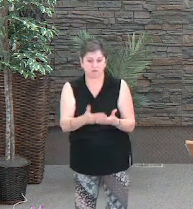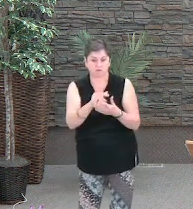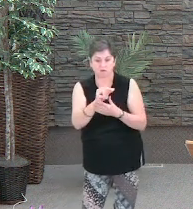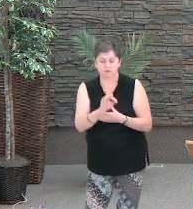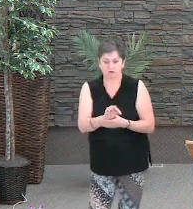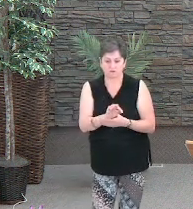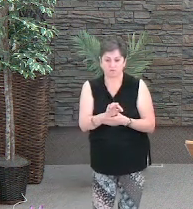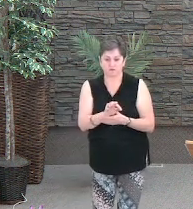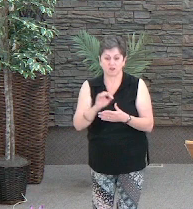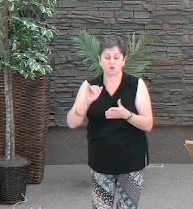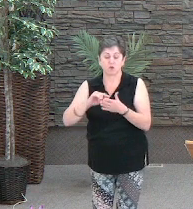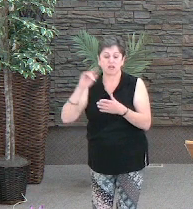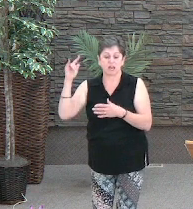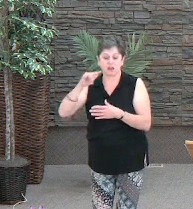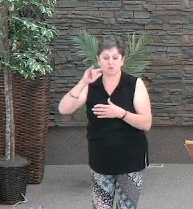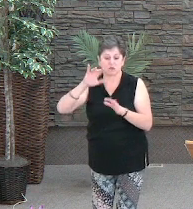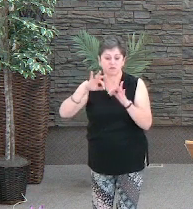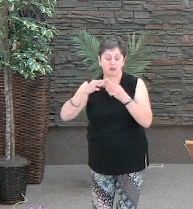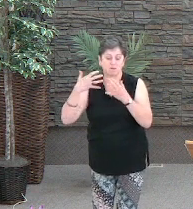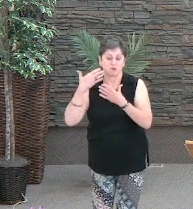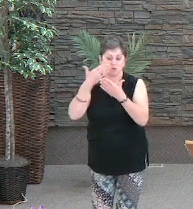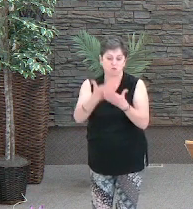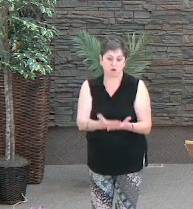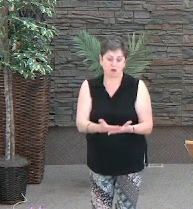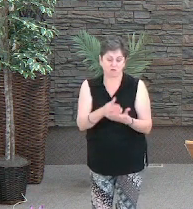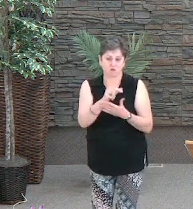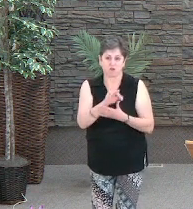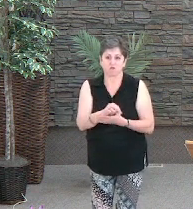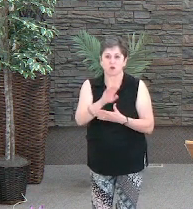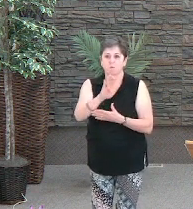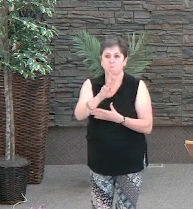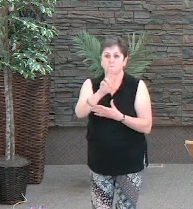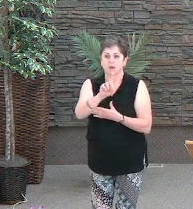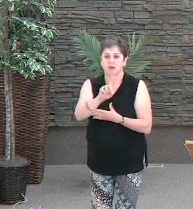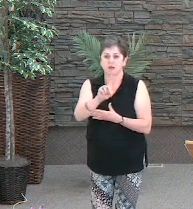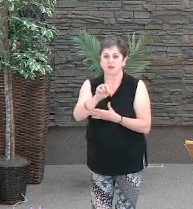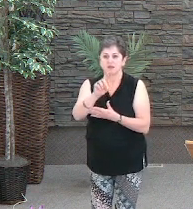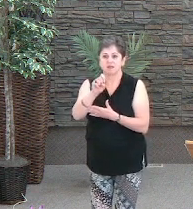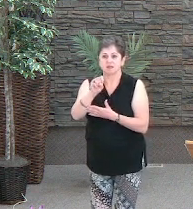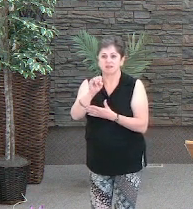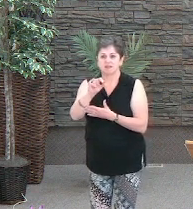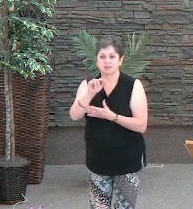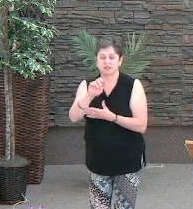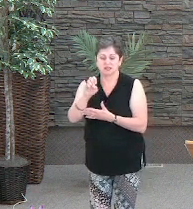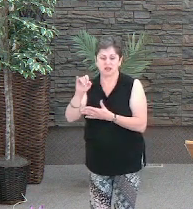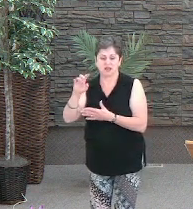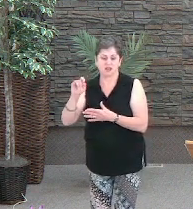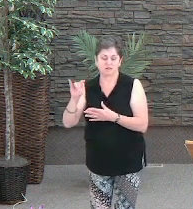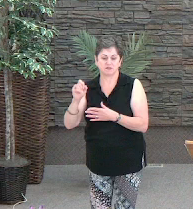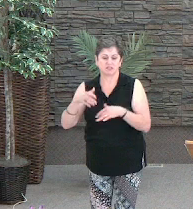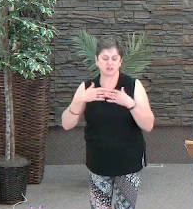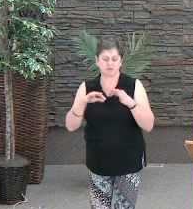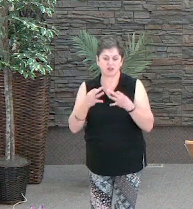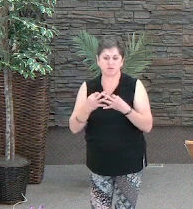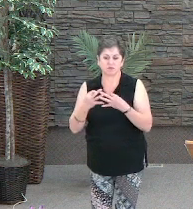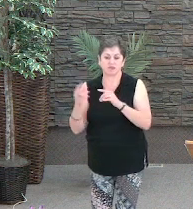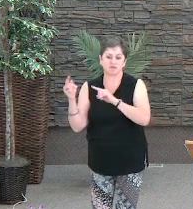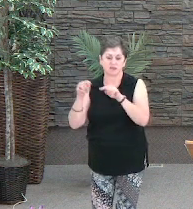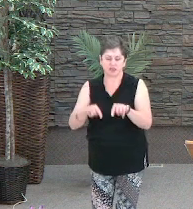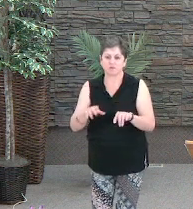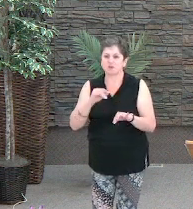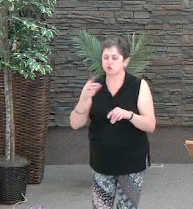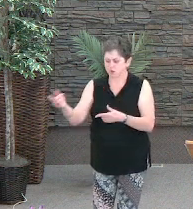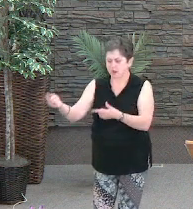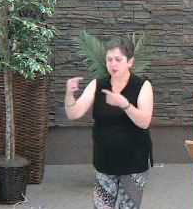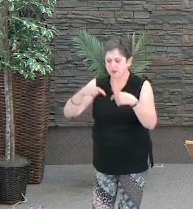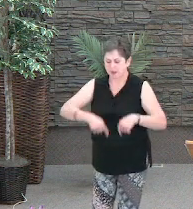you listening? That's when an Air Force family named Bud and Signe Ives and their young family, they answered the call and said, well, you can come and